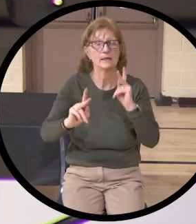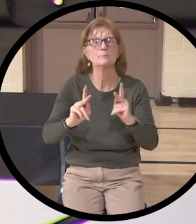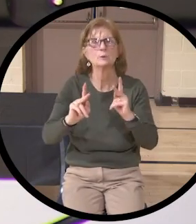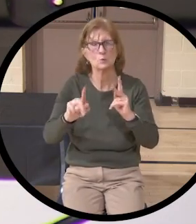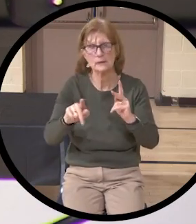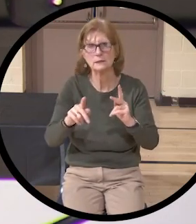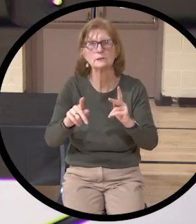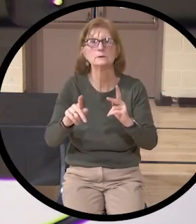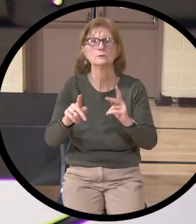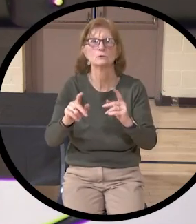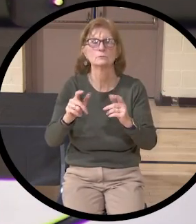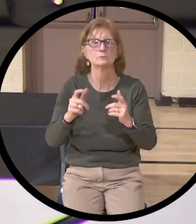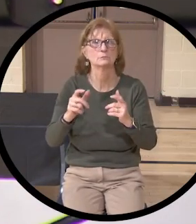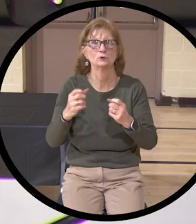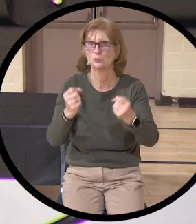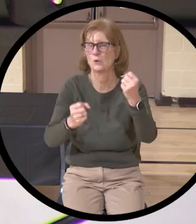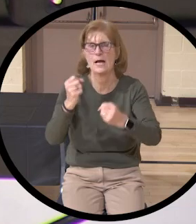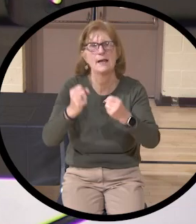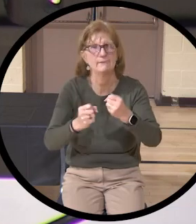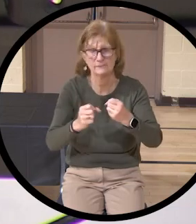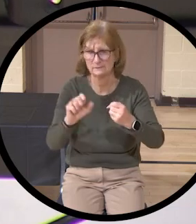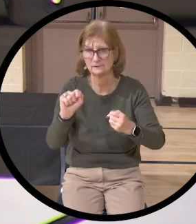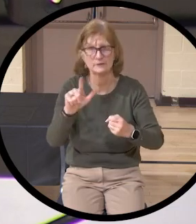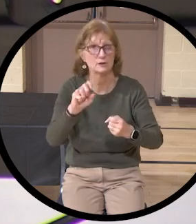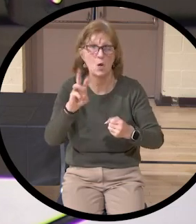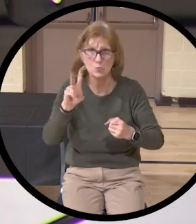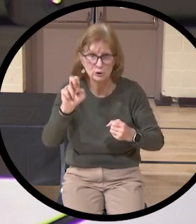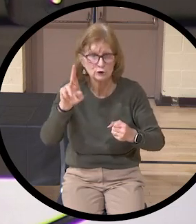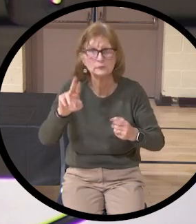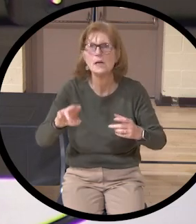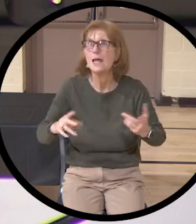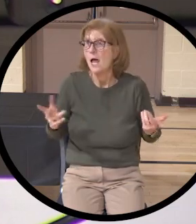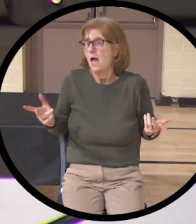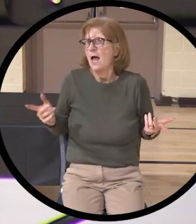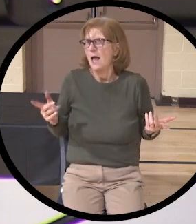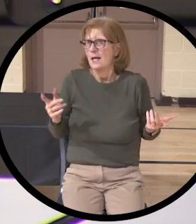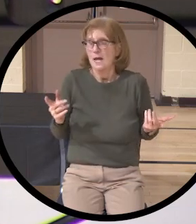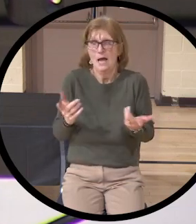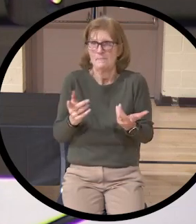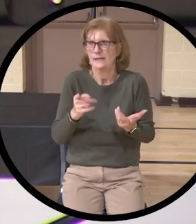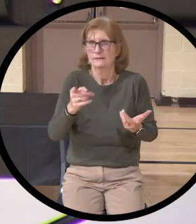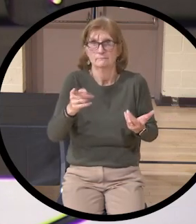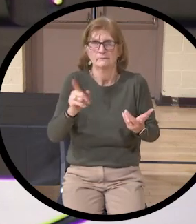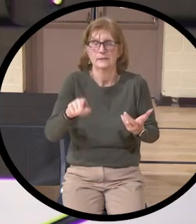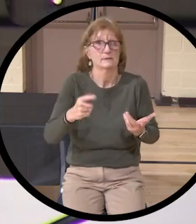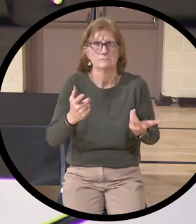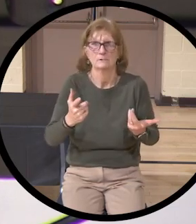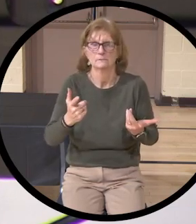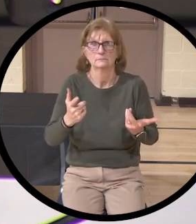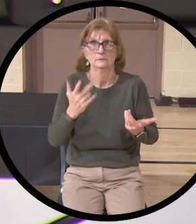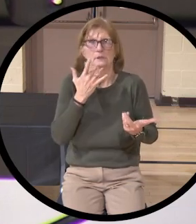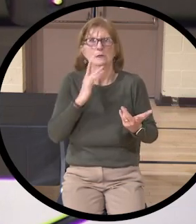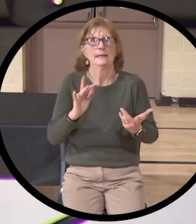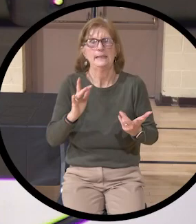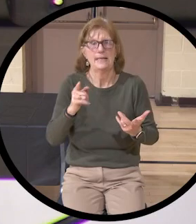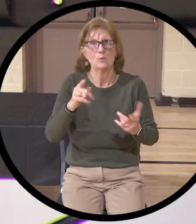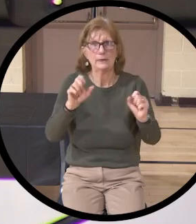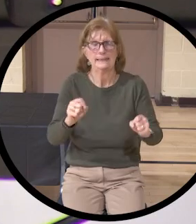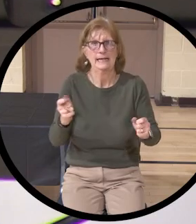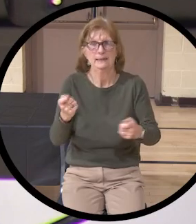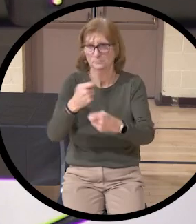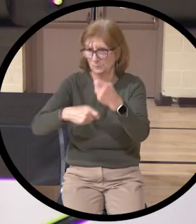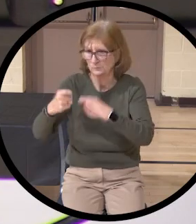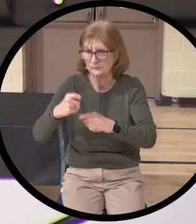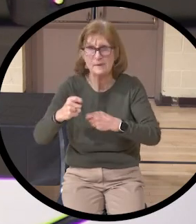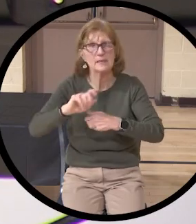this project. And again, it is really rare that we get to do a whole corridor like this. So the corridor-wide safety improvement is a